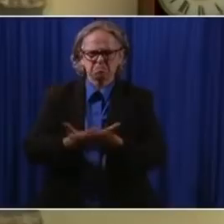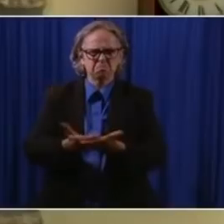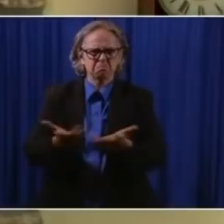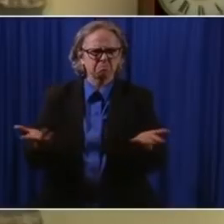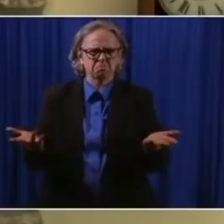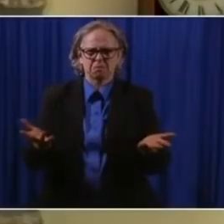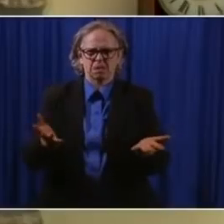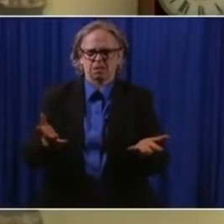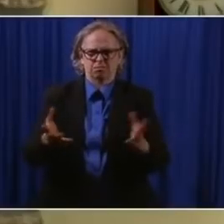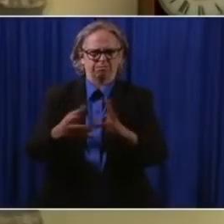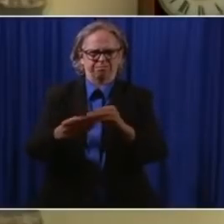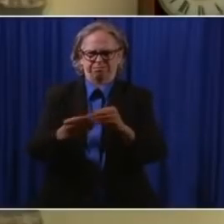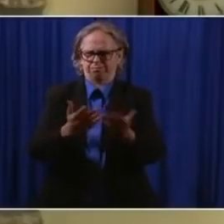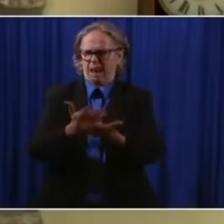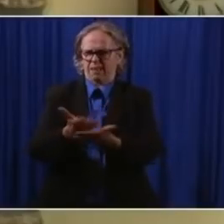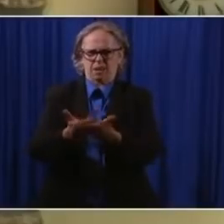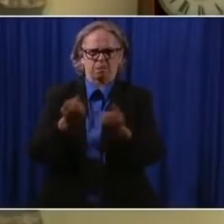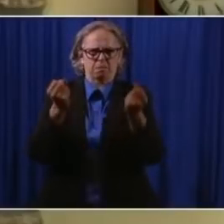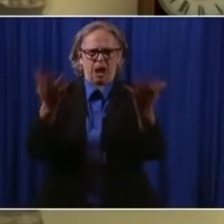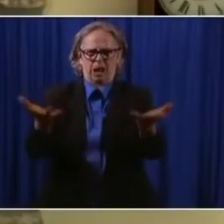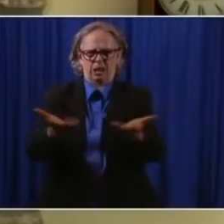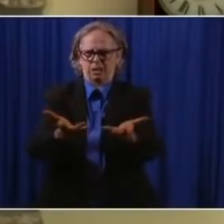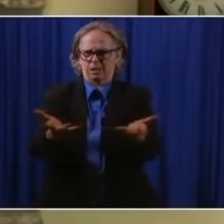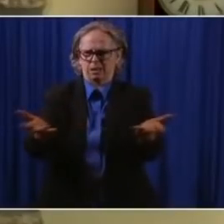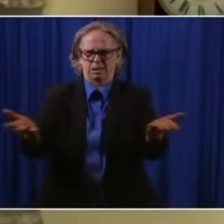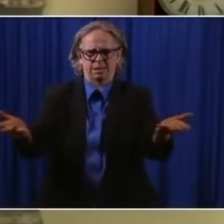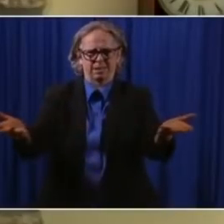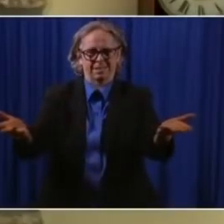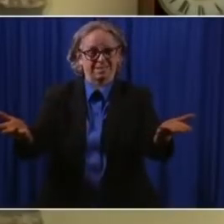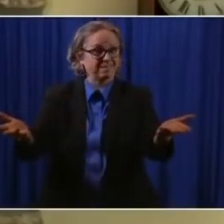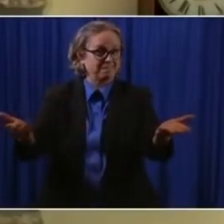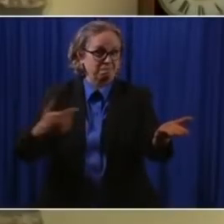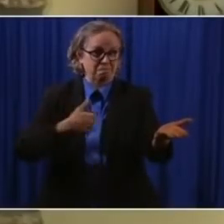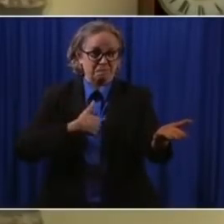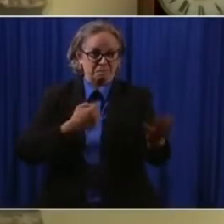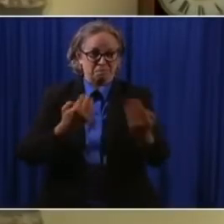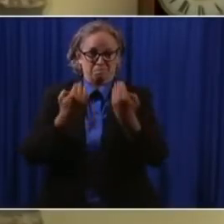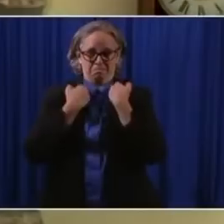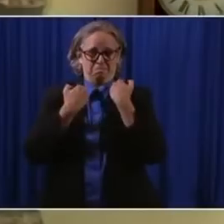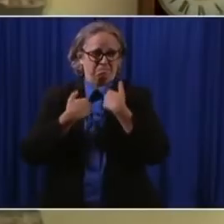If you look at I think it is a prudent,